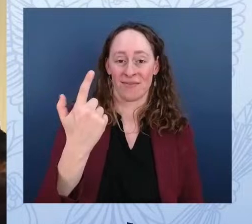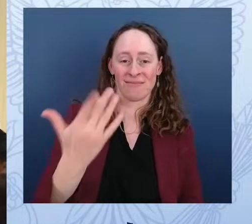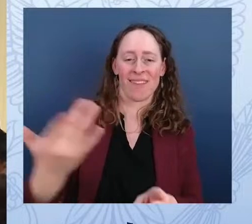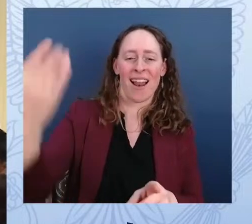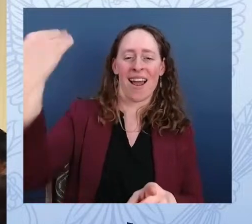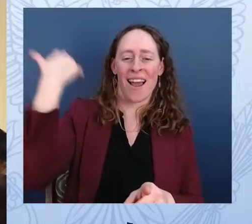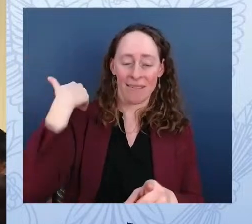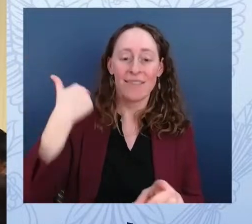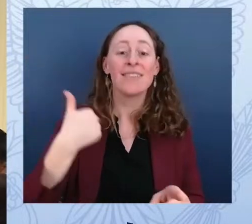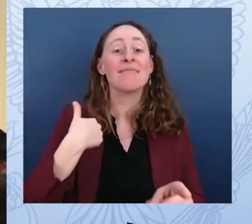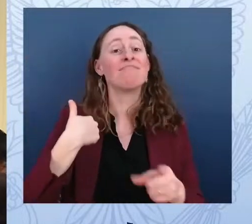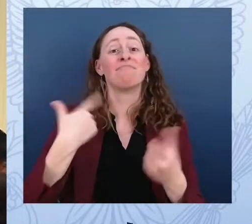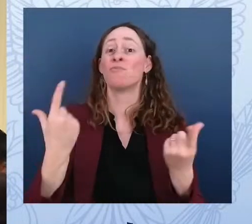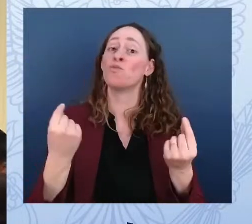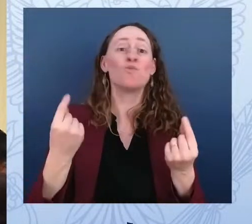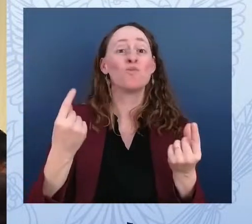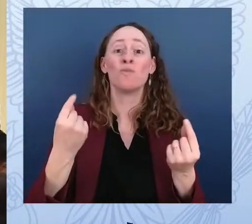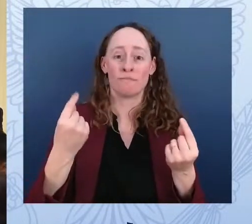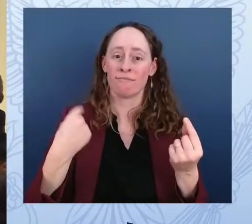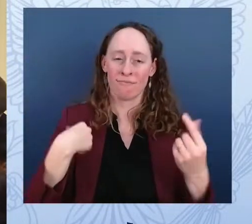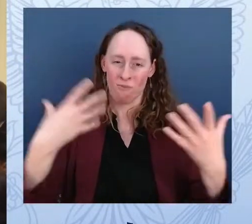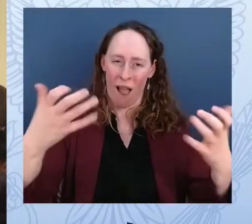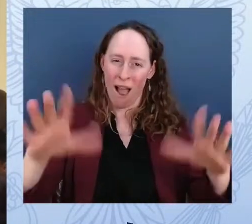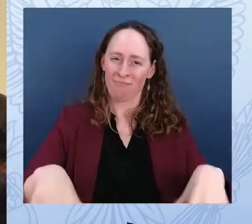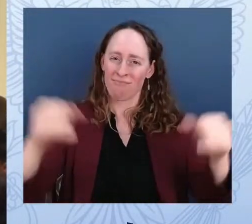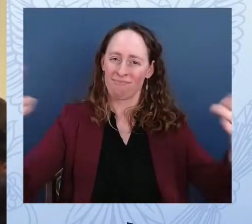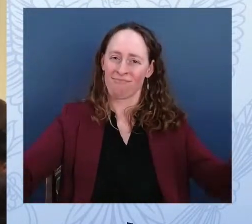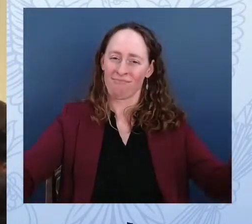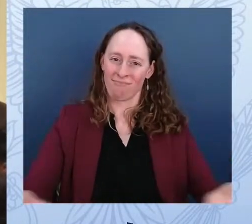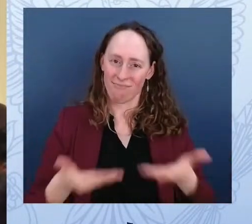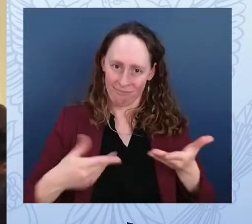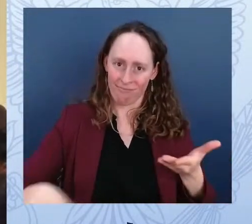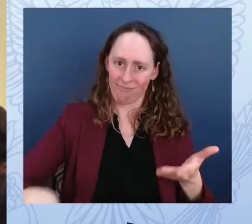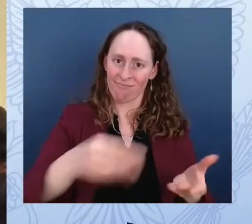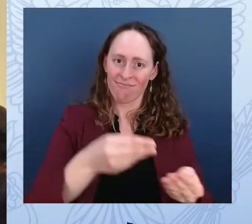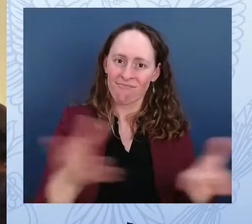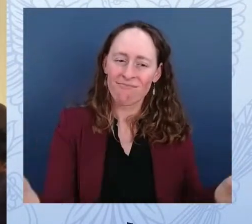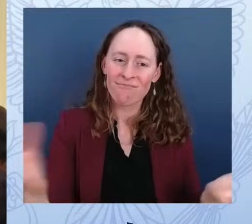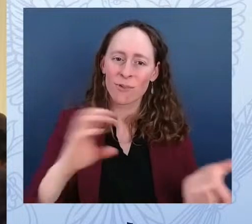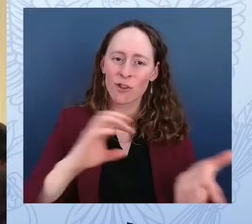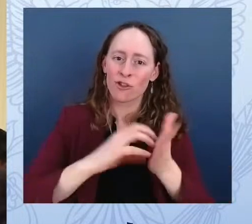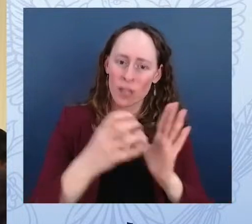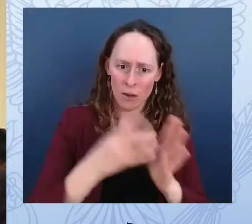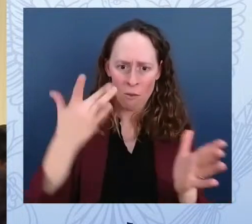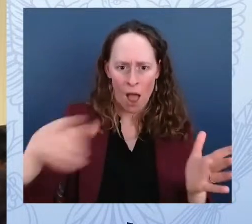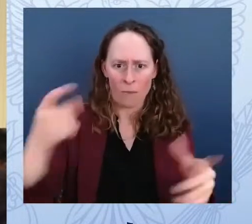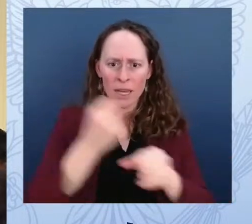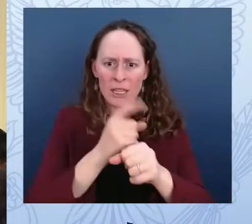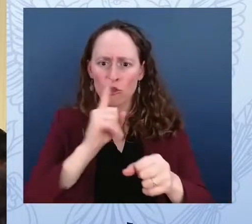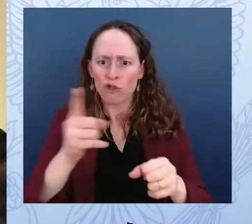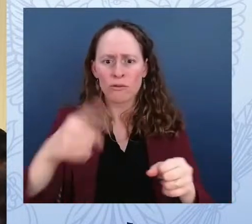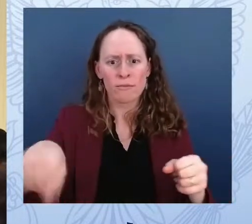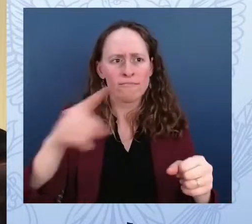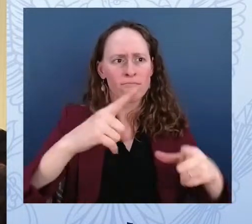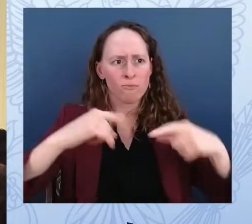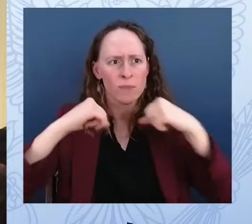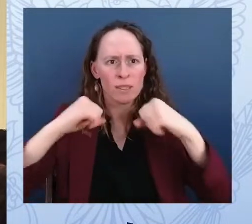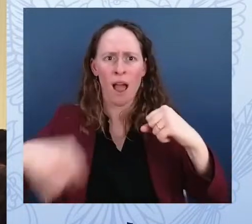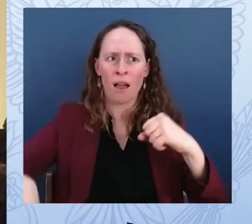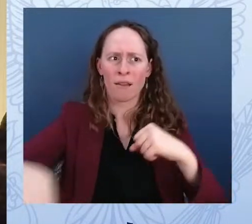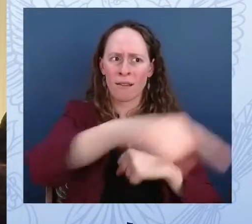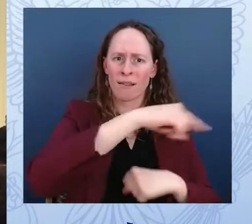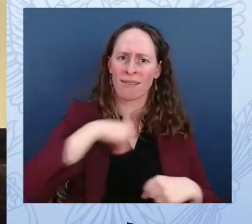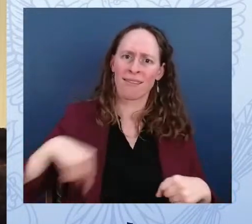had kept us all safe on that important day. It was a small act, but it was full of a Guard's